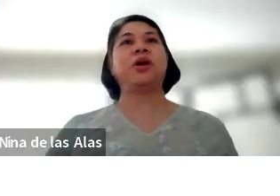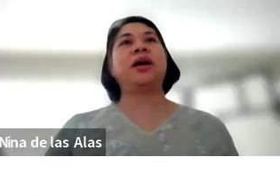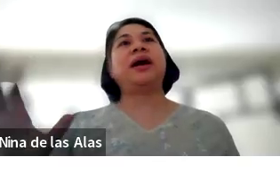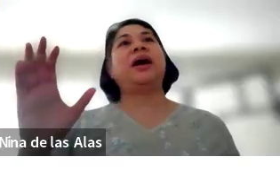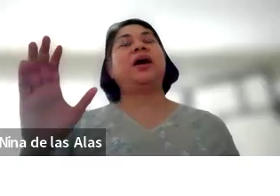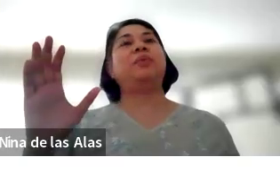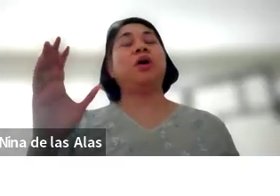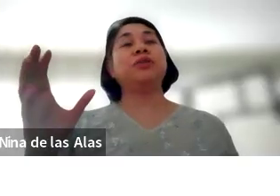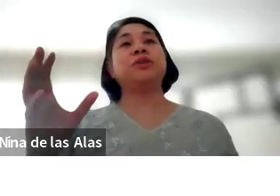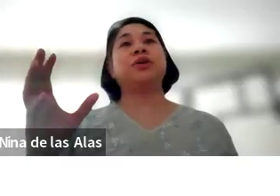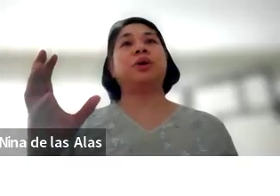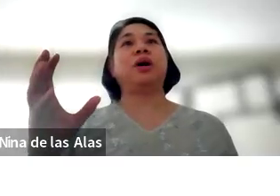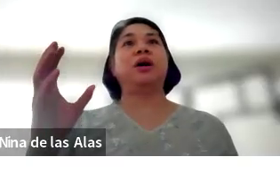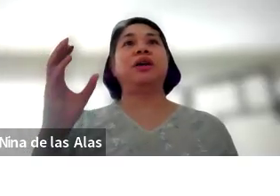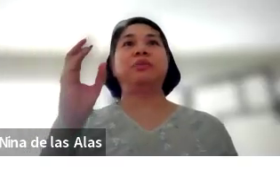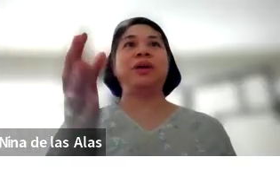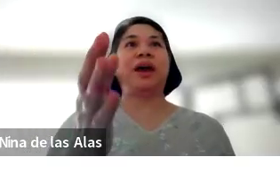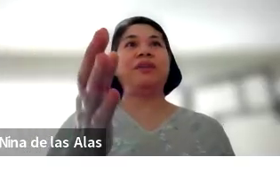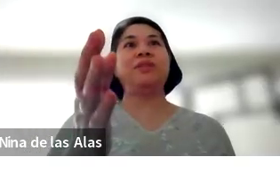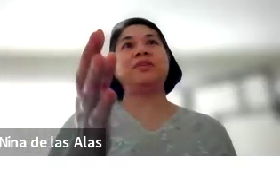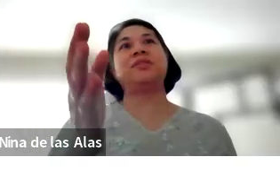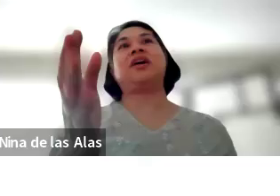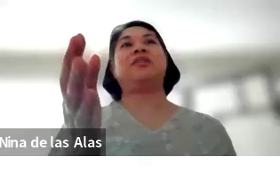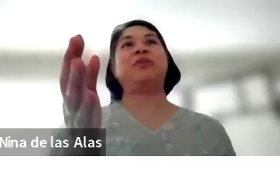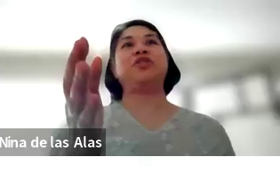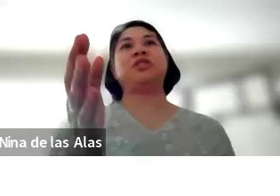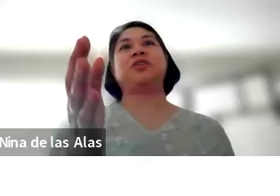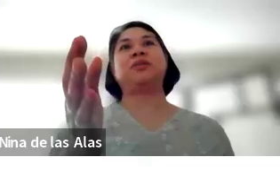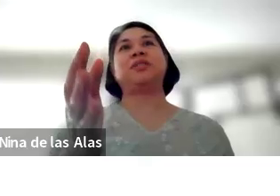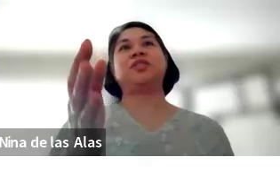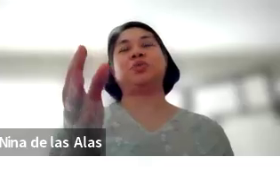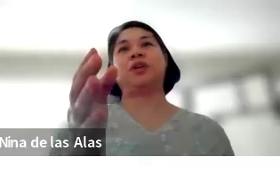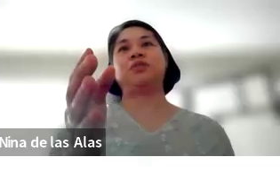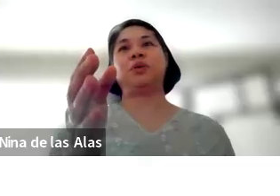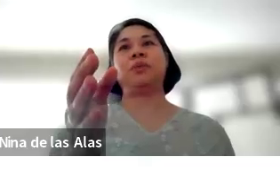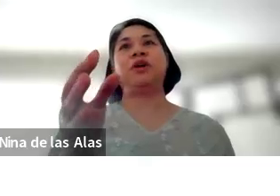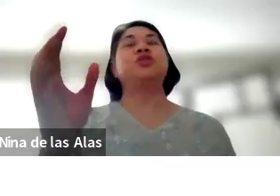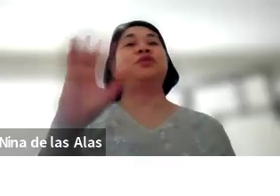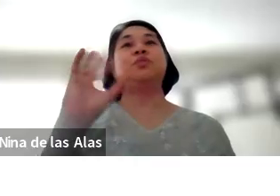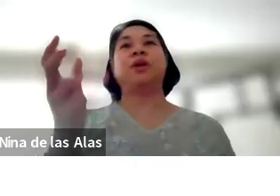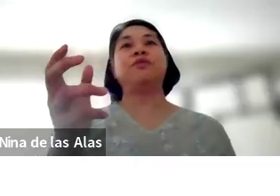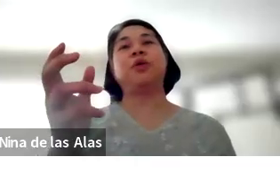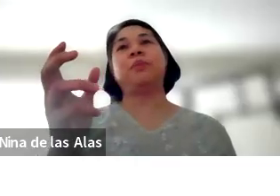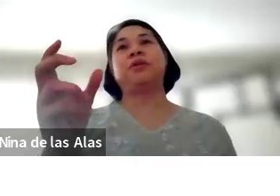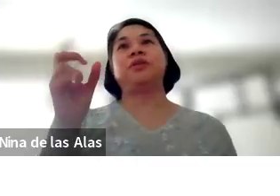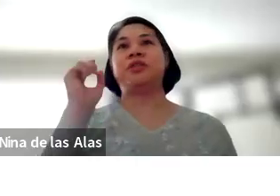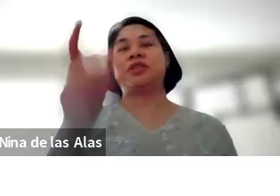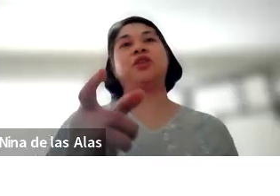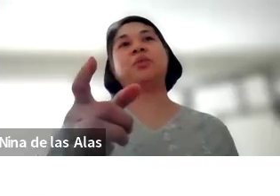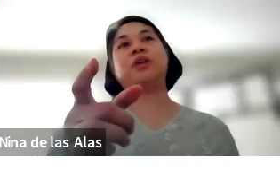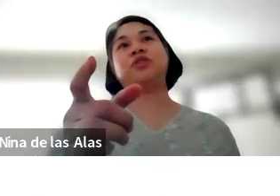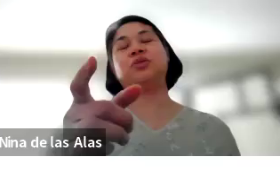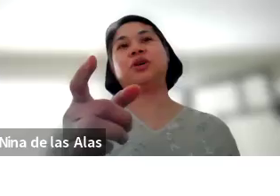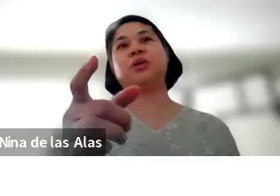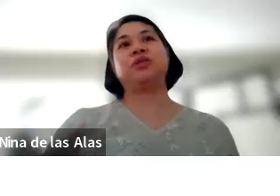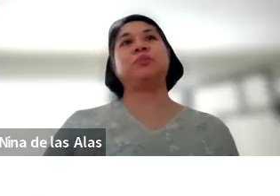contact her. Also, we have this evaluation technical assistance request form. So if you want to follow up, this is